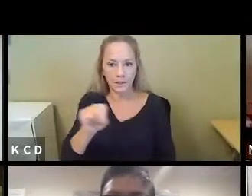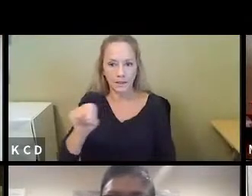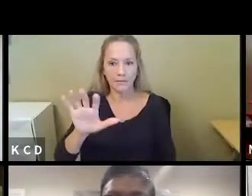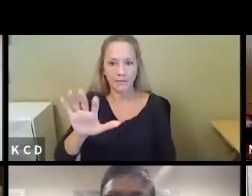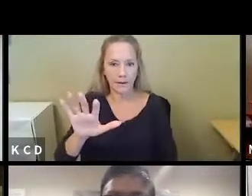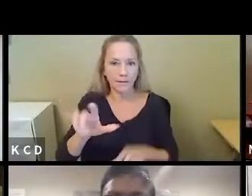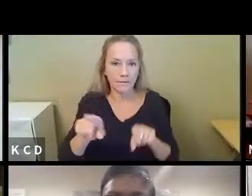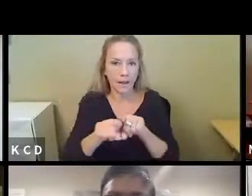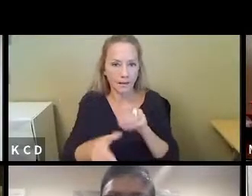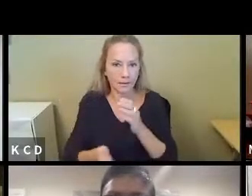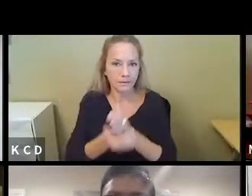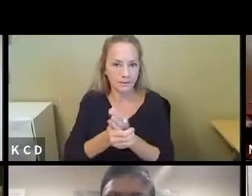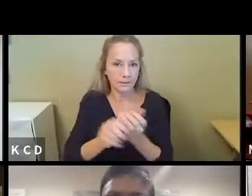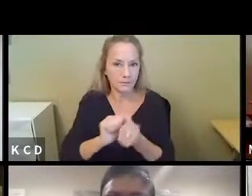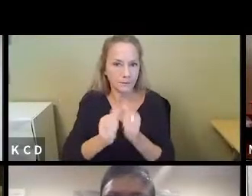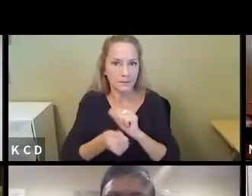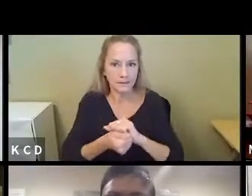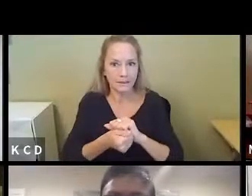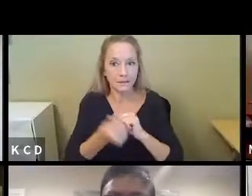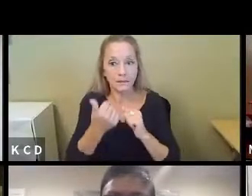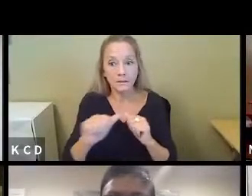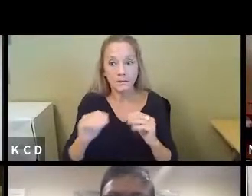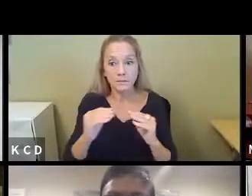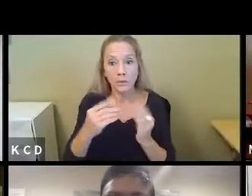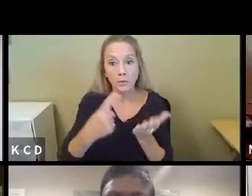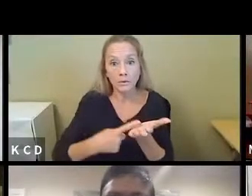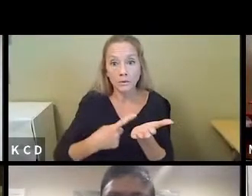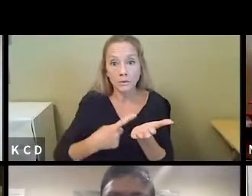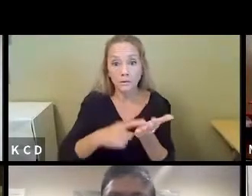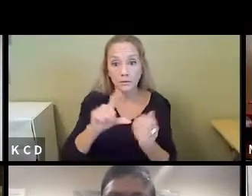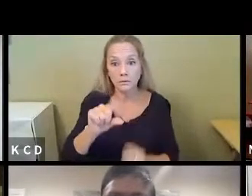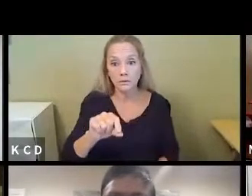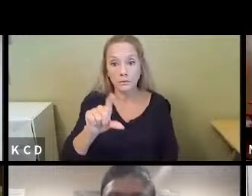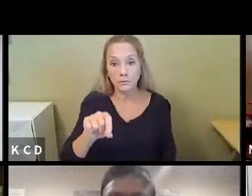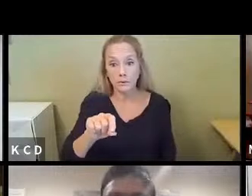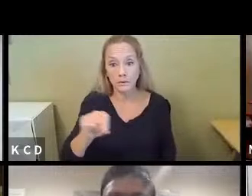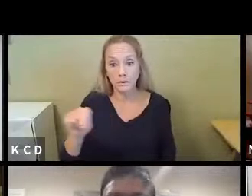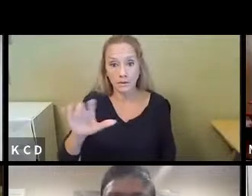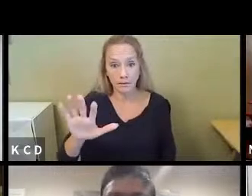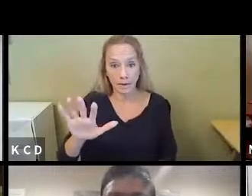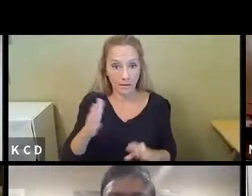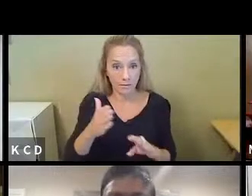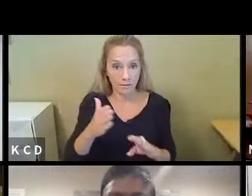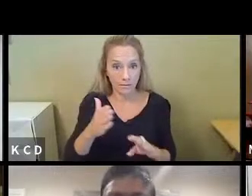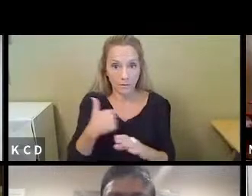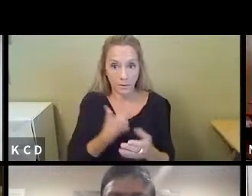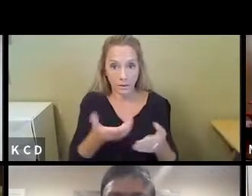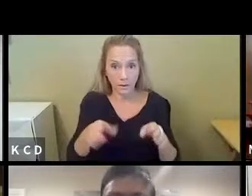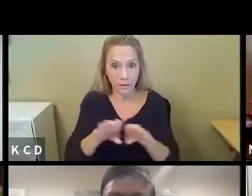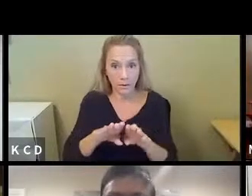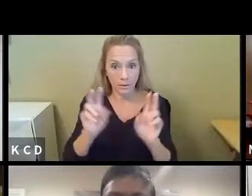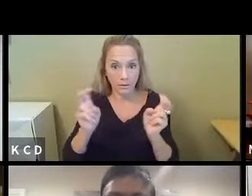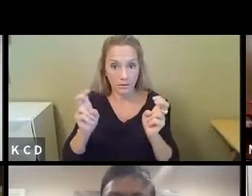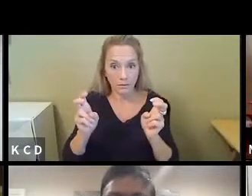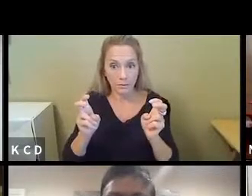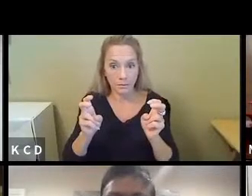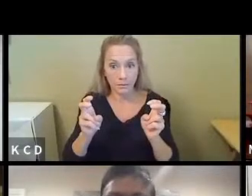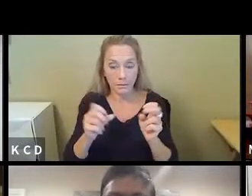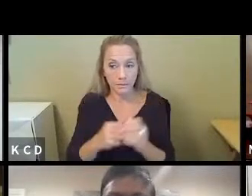amended. Any other discussion on 2025 before we leave that topic?